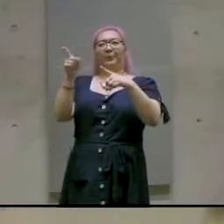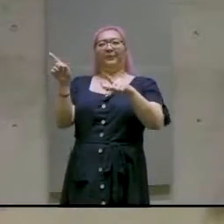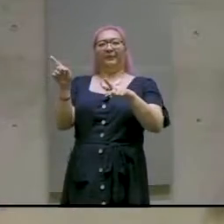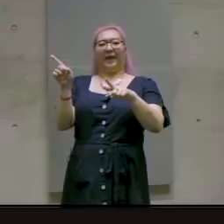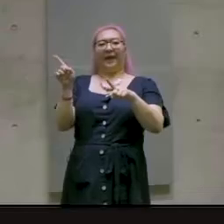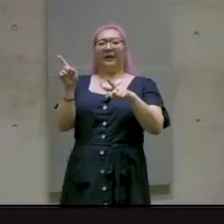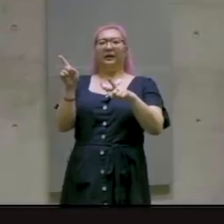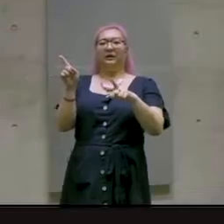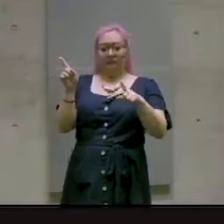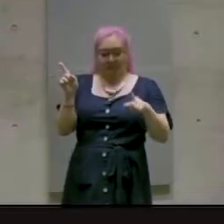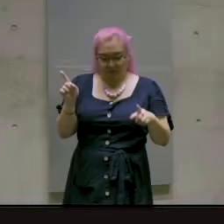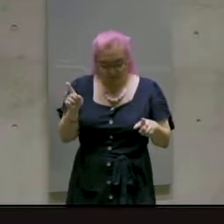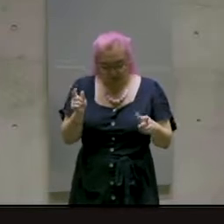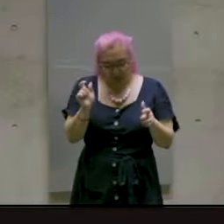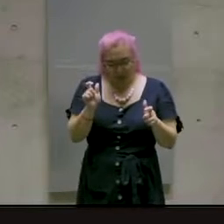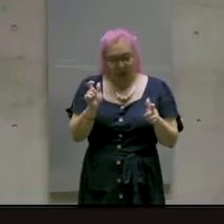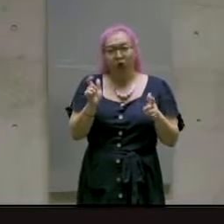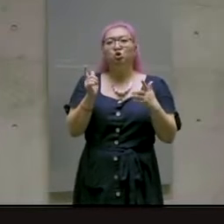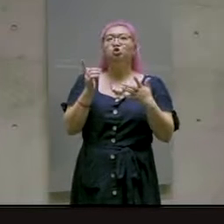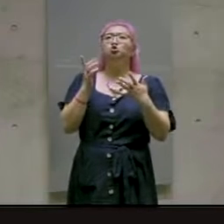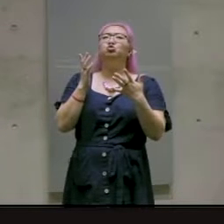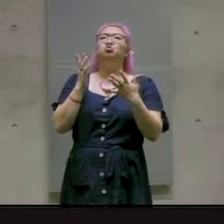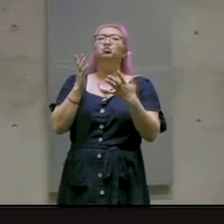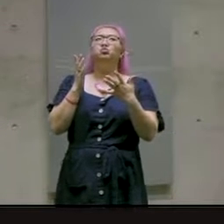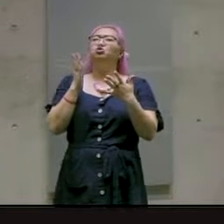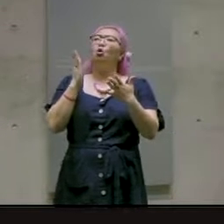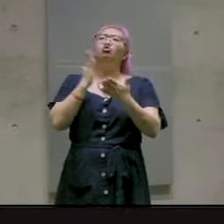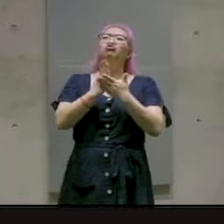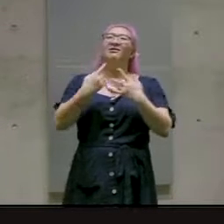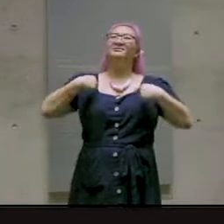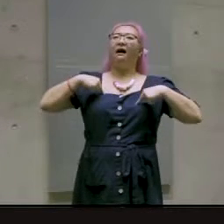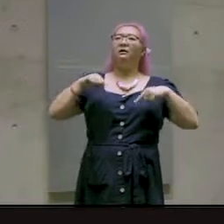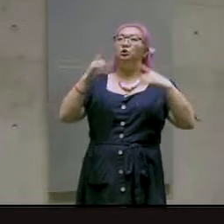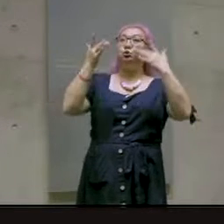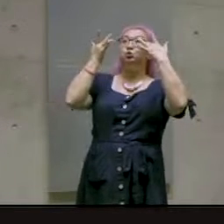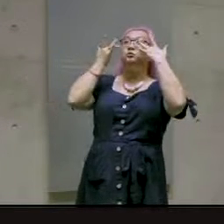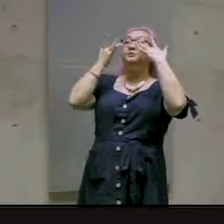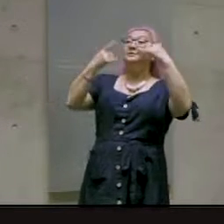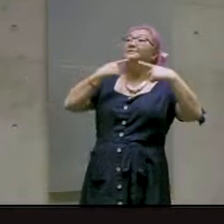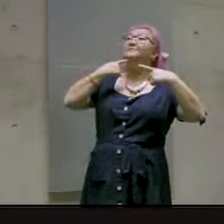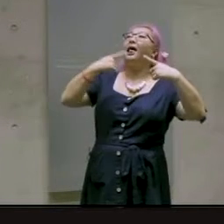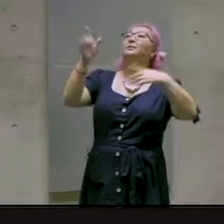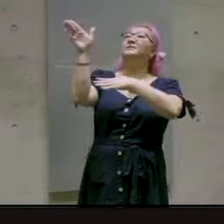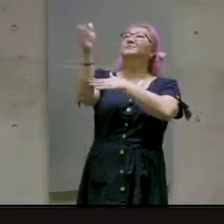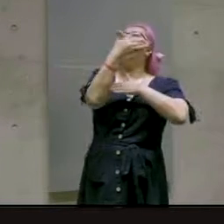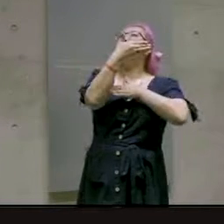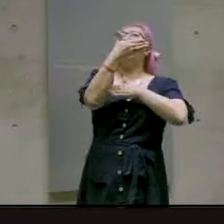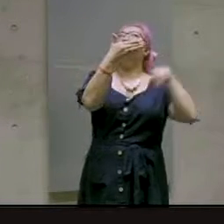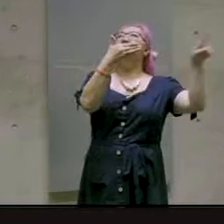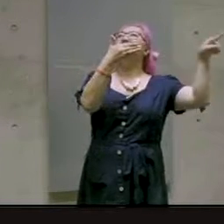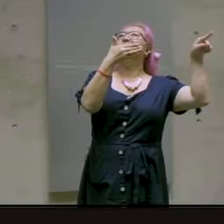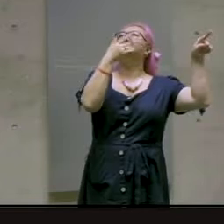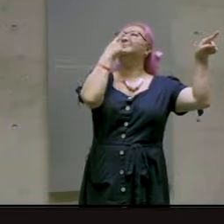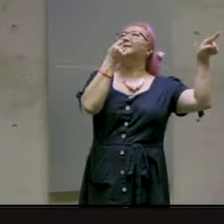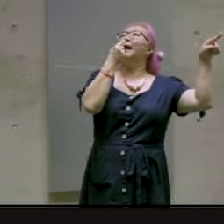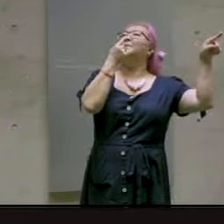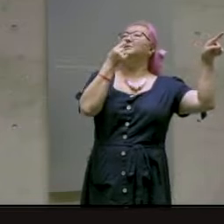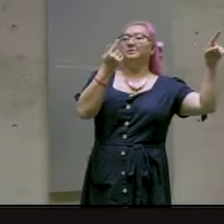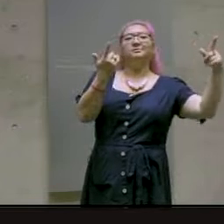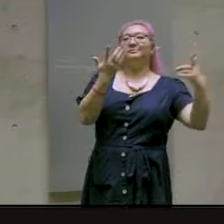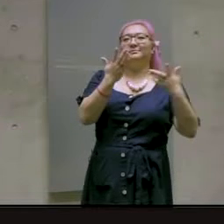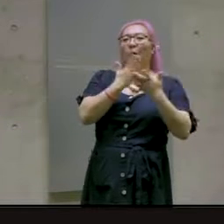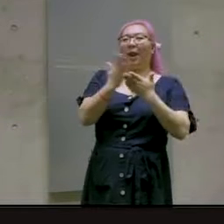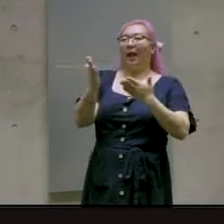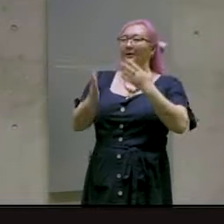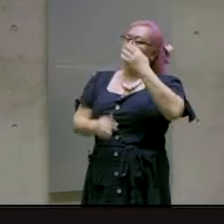they'd taken. And so we kind of realigned how we were approaching this encounter. We kind of gated it